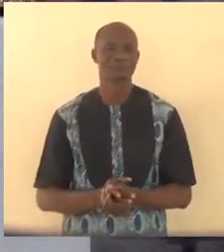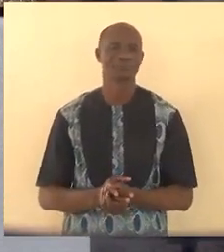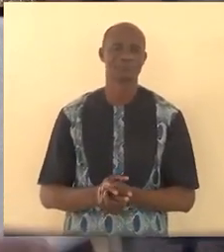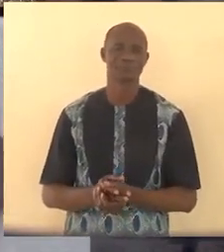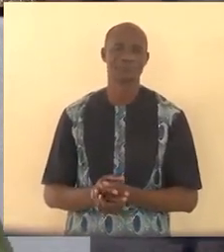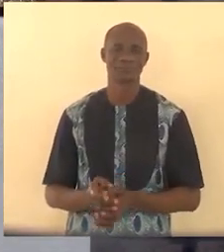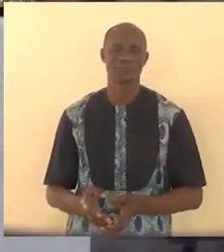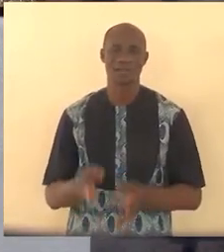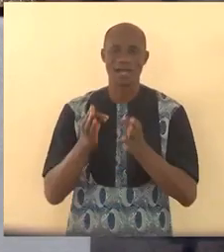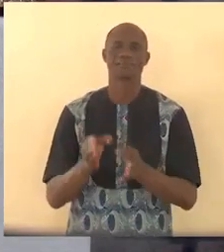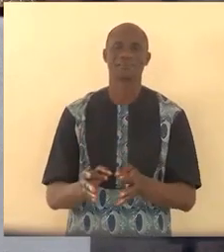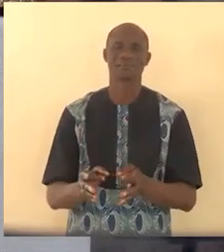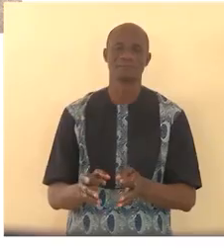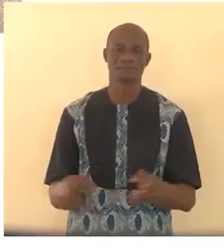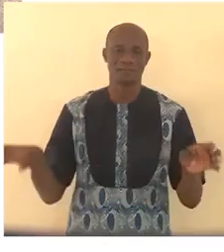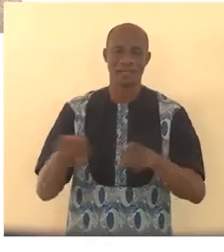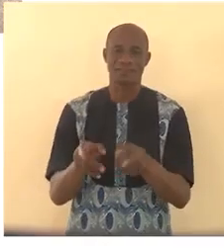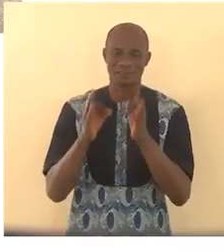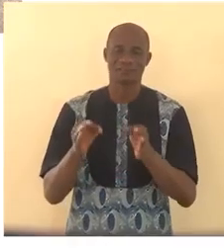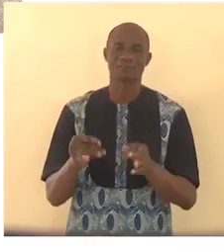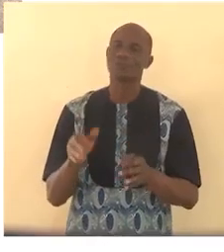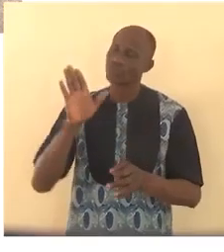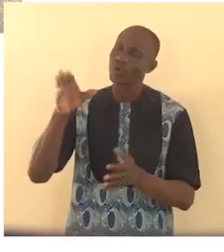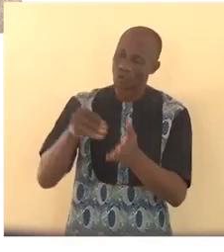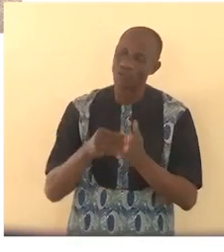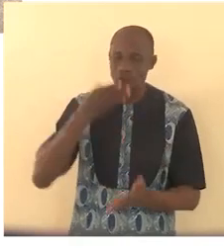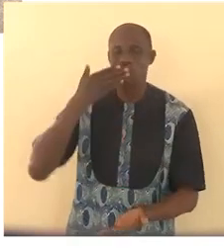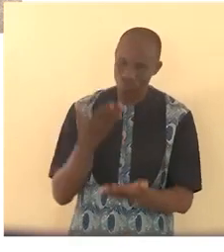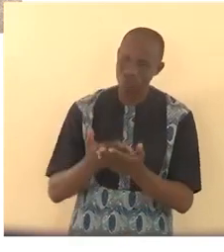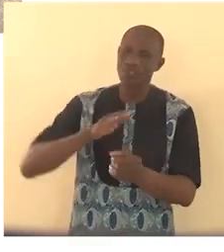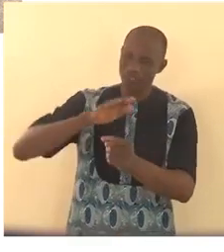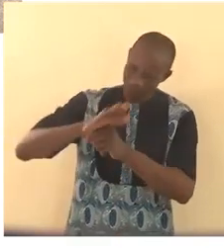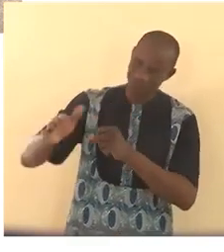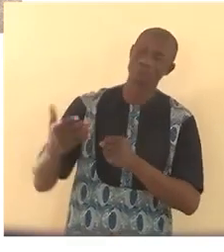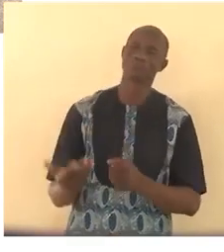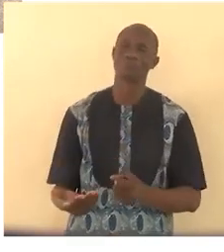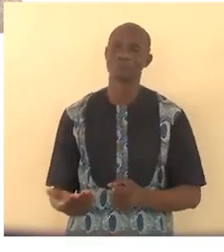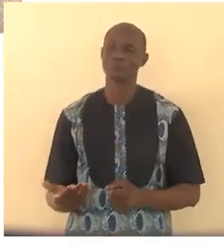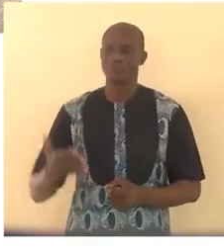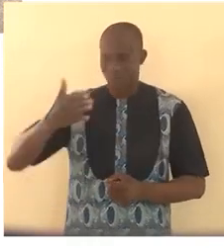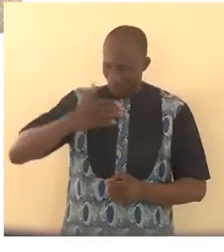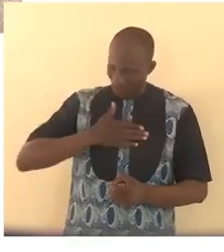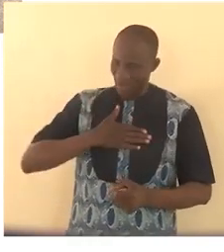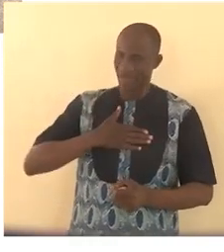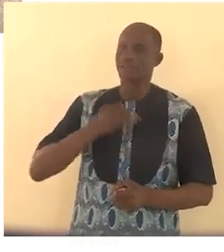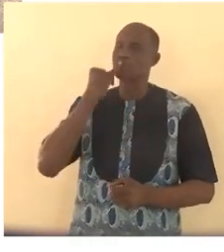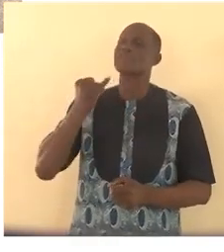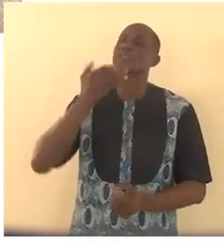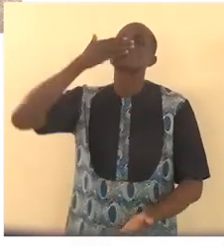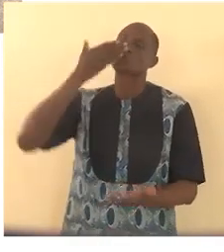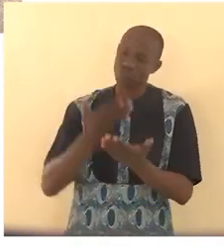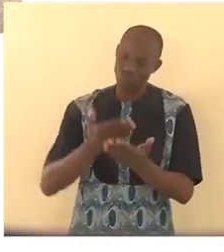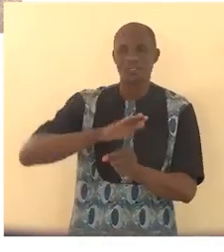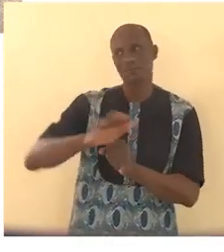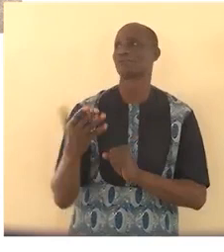And it's as if it's nothing. Meanwhile, your own is good enough. Can we all say, mine is good enough?